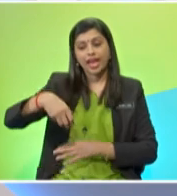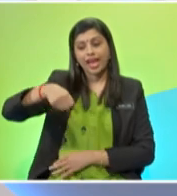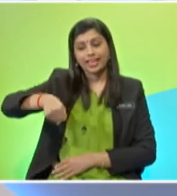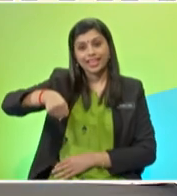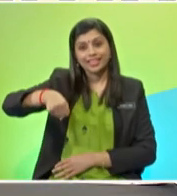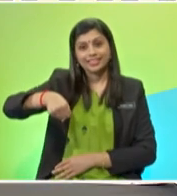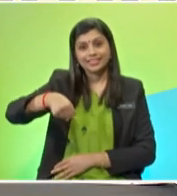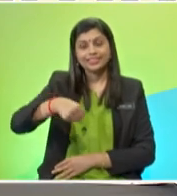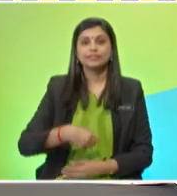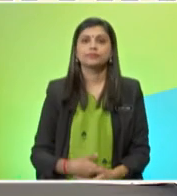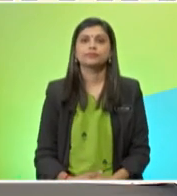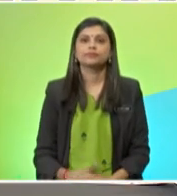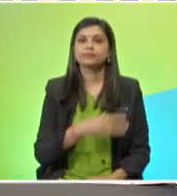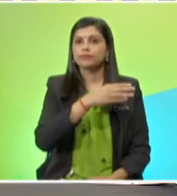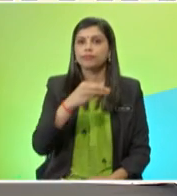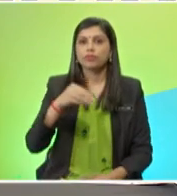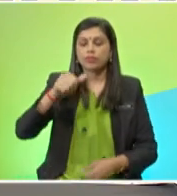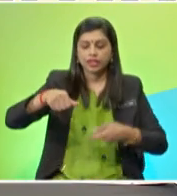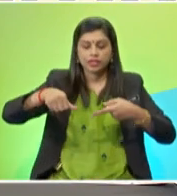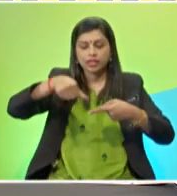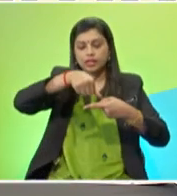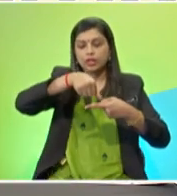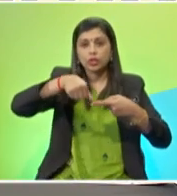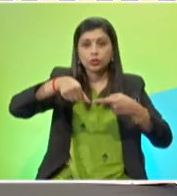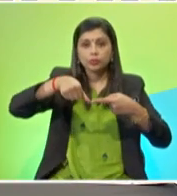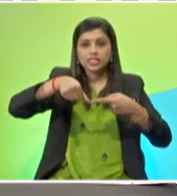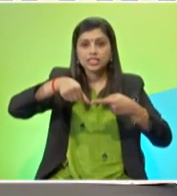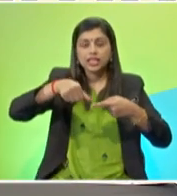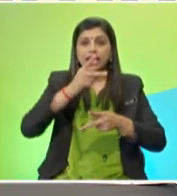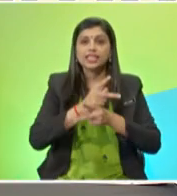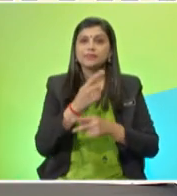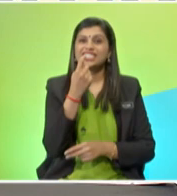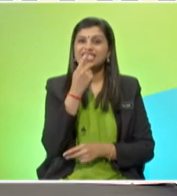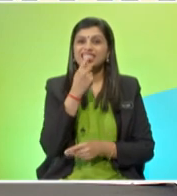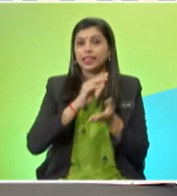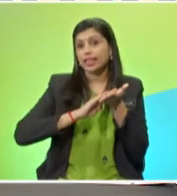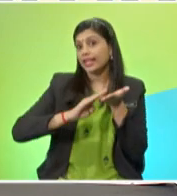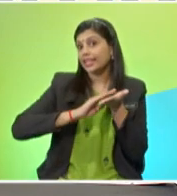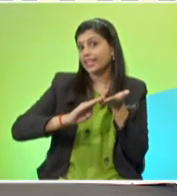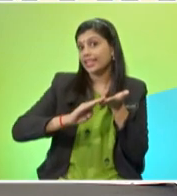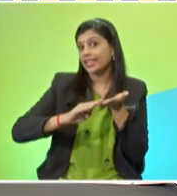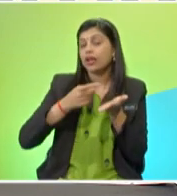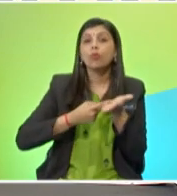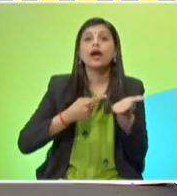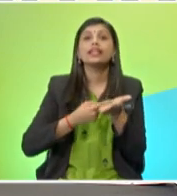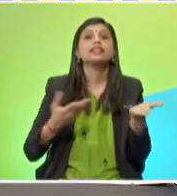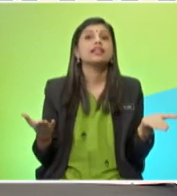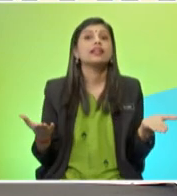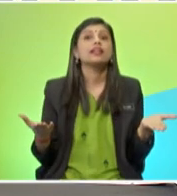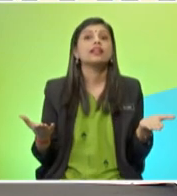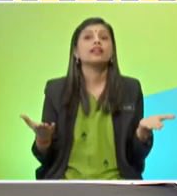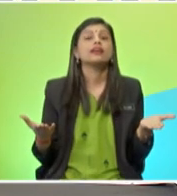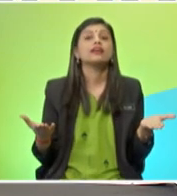have toothpaste on me. And I keep teeth clean. What am I? Can that be... I